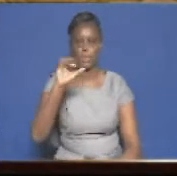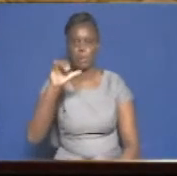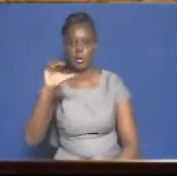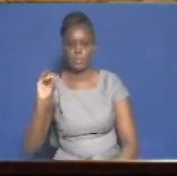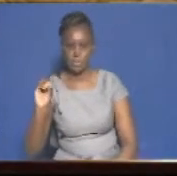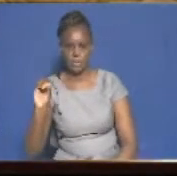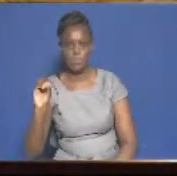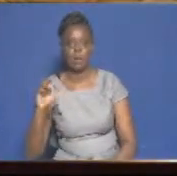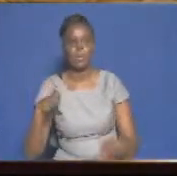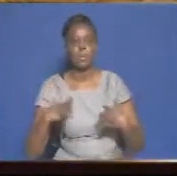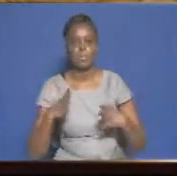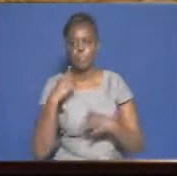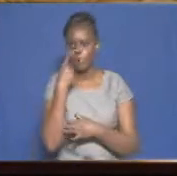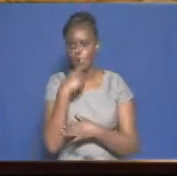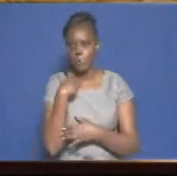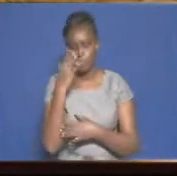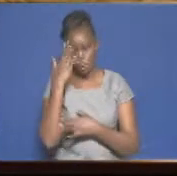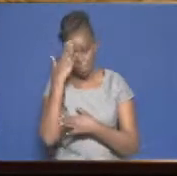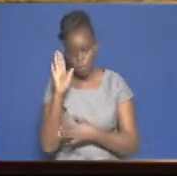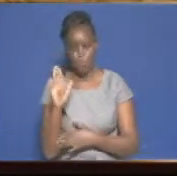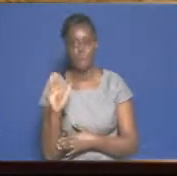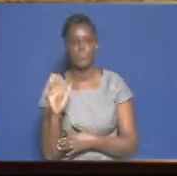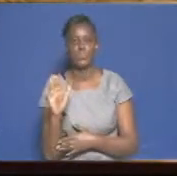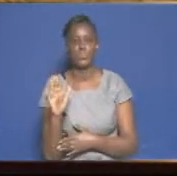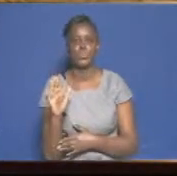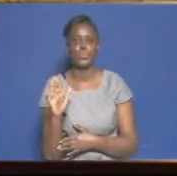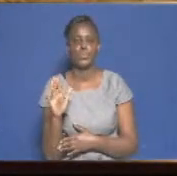and for those of you who may not know,